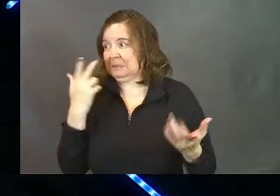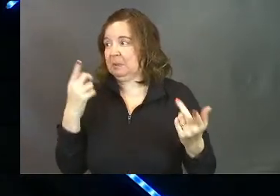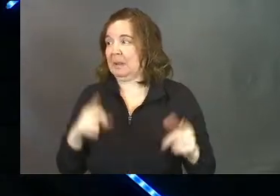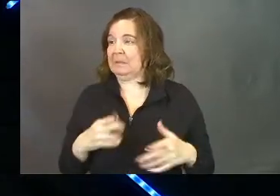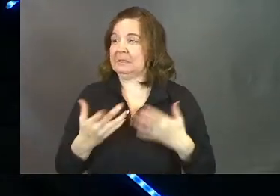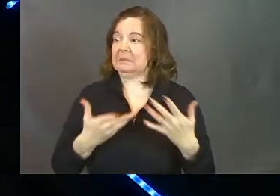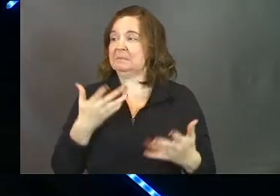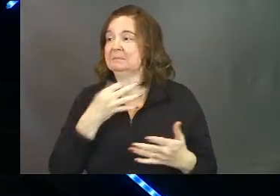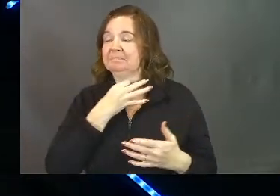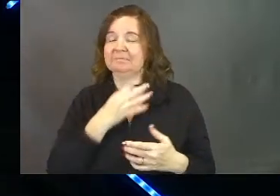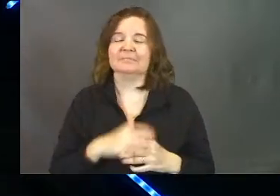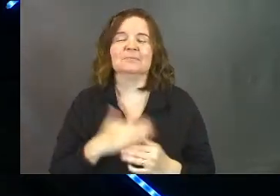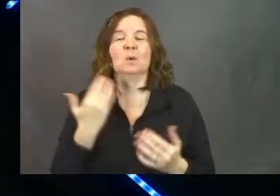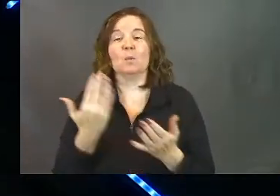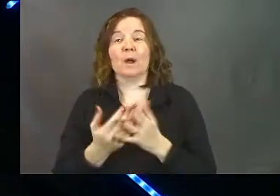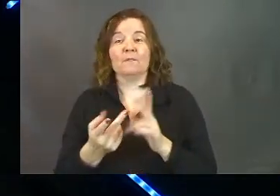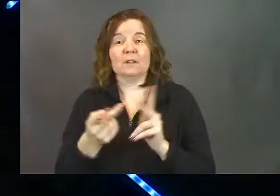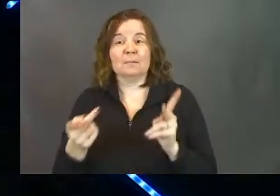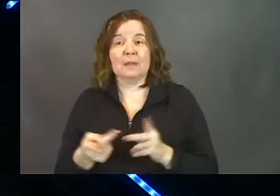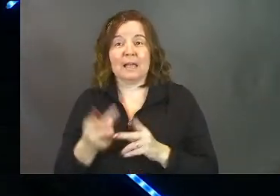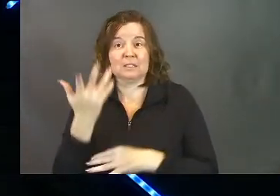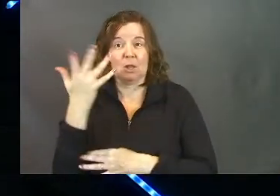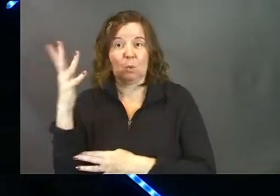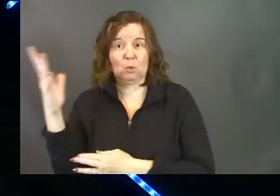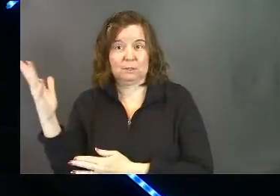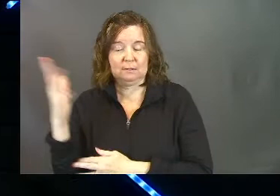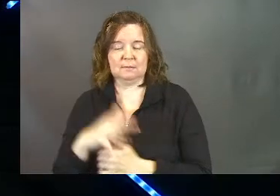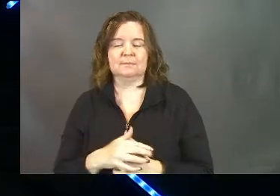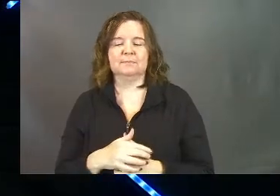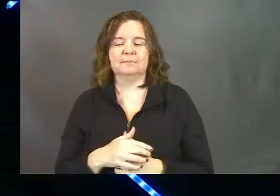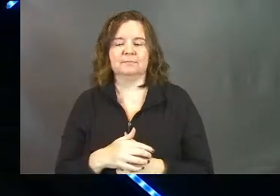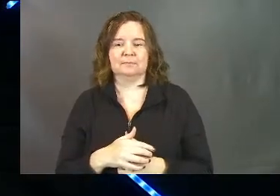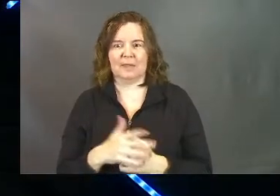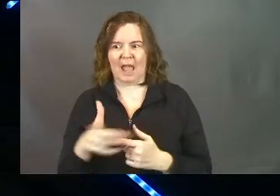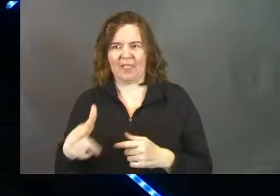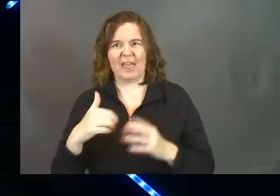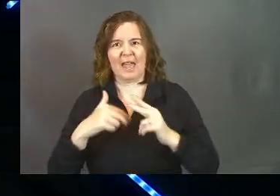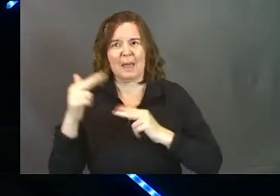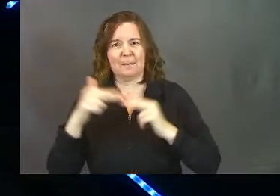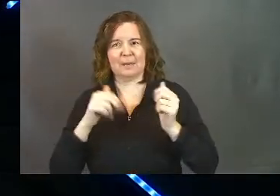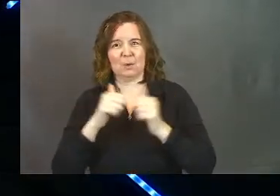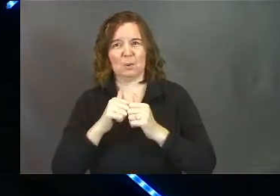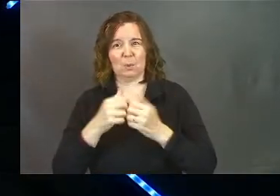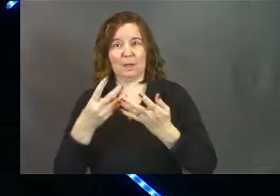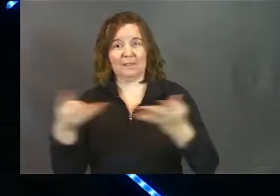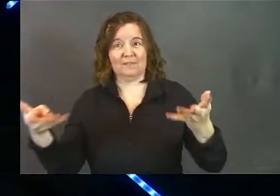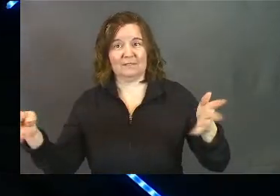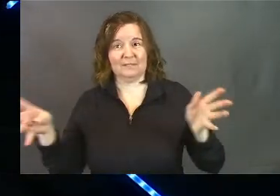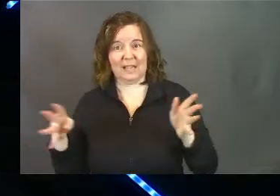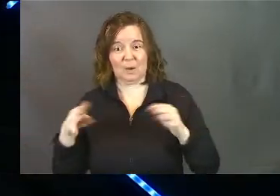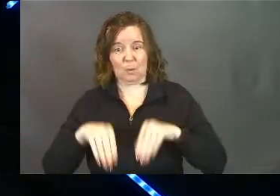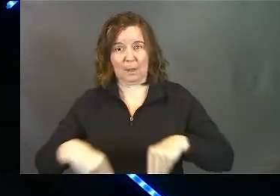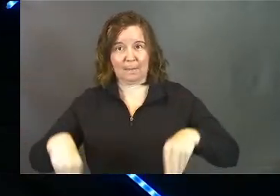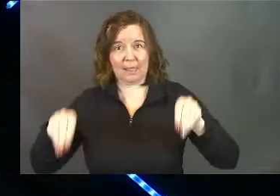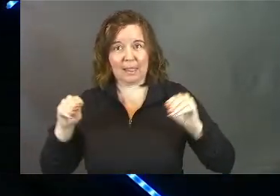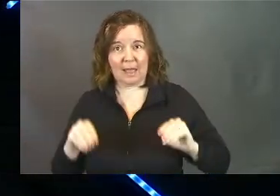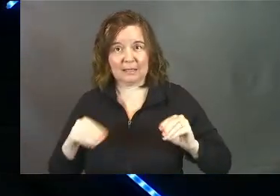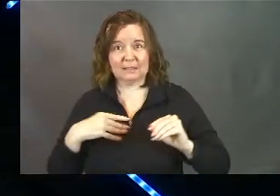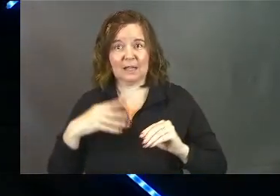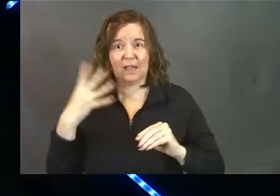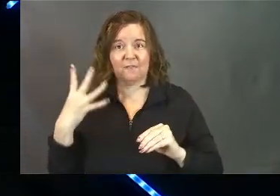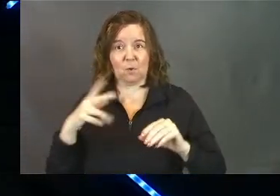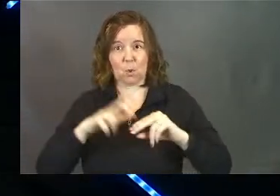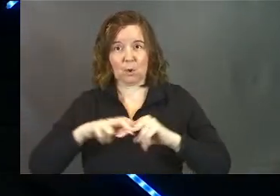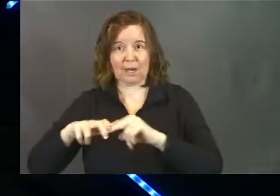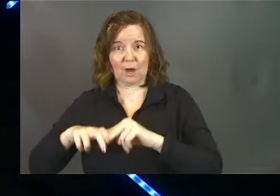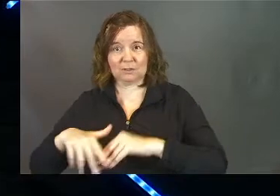here. And we get to this place in the woods, and they'd built with chain link fence with blankets thrown over top and four